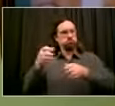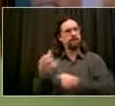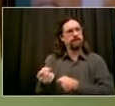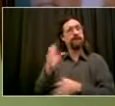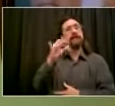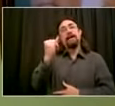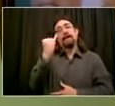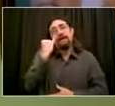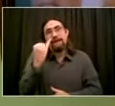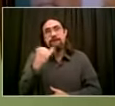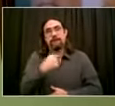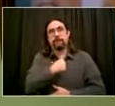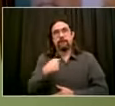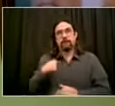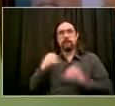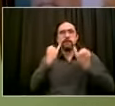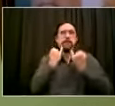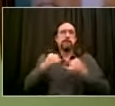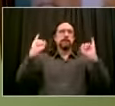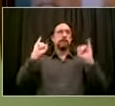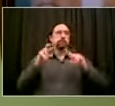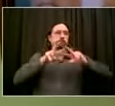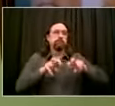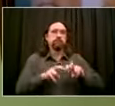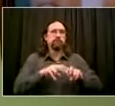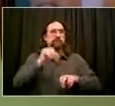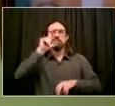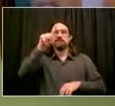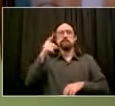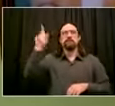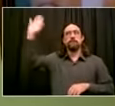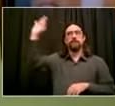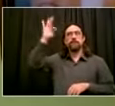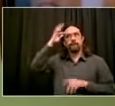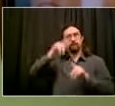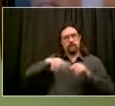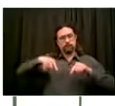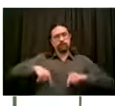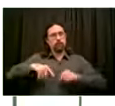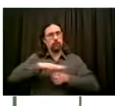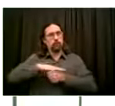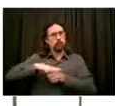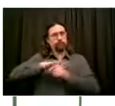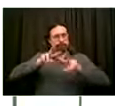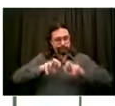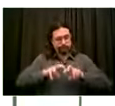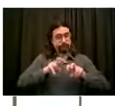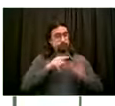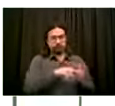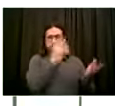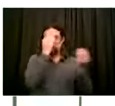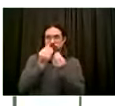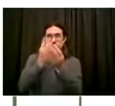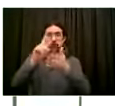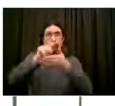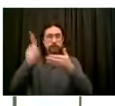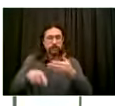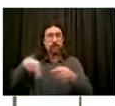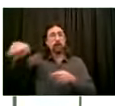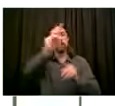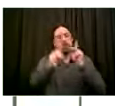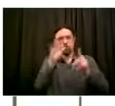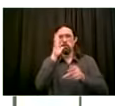developed. Dr. Chocks, you want to add? Yes, thank you. I'll just add one brief point here, which is first